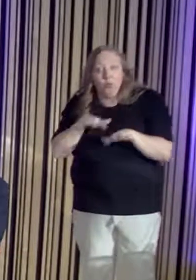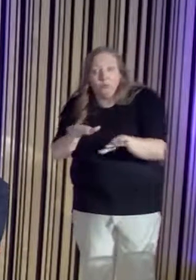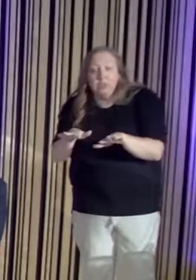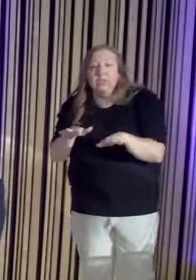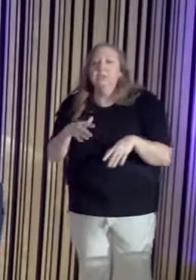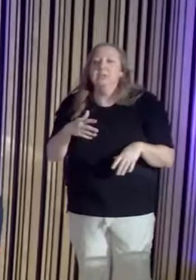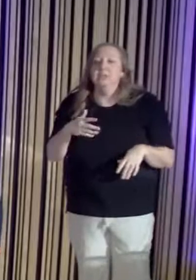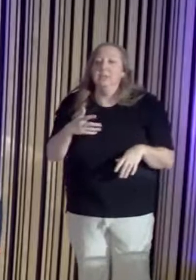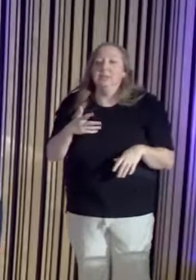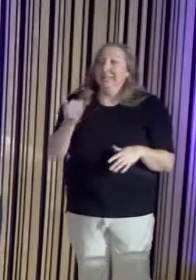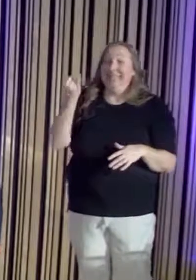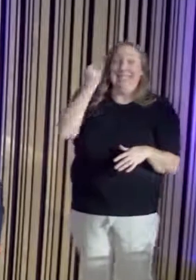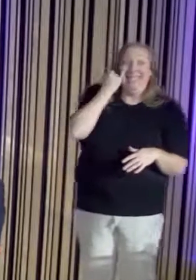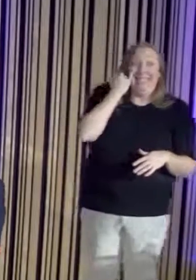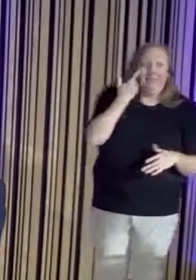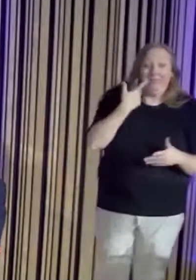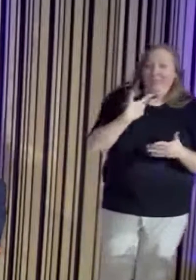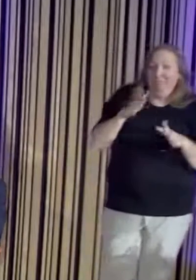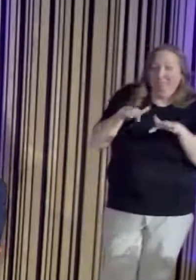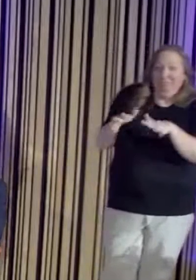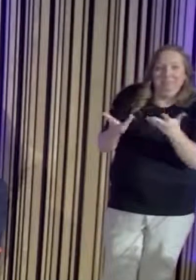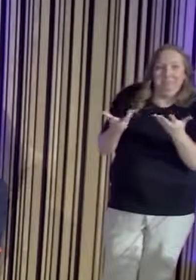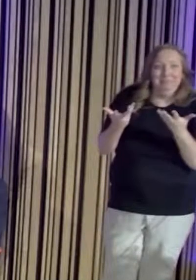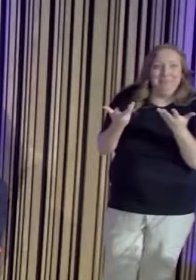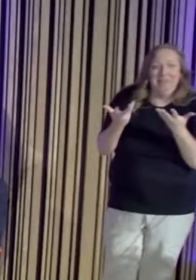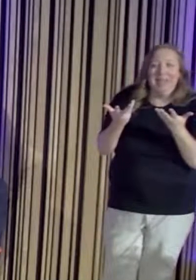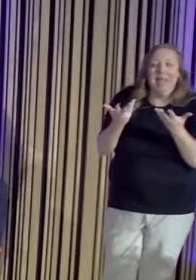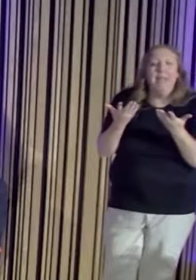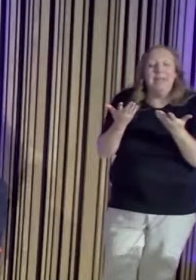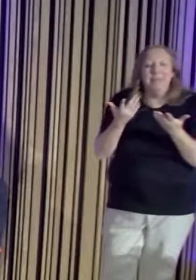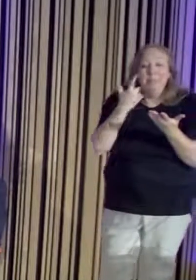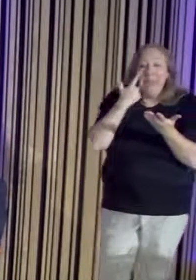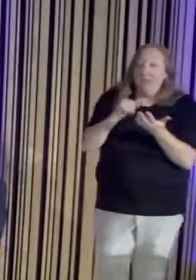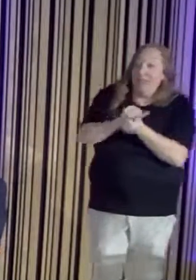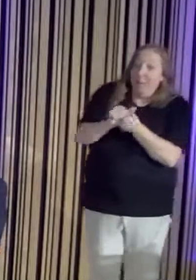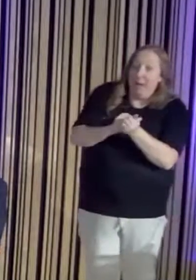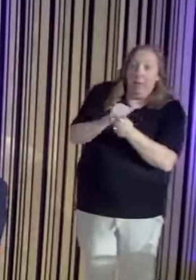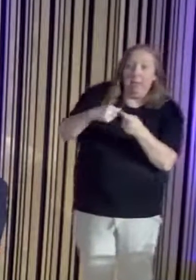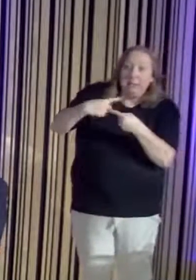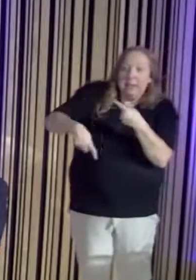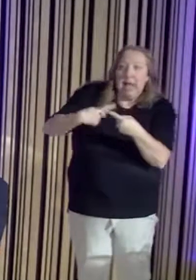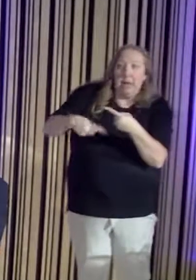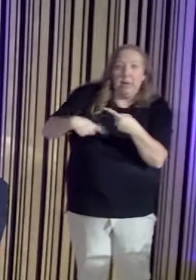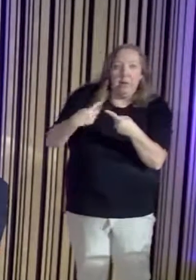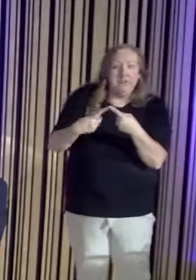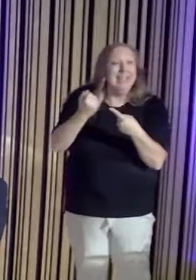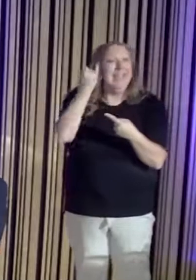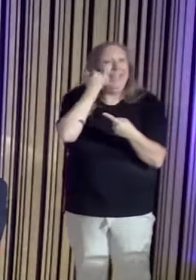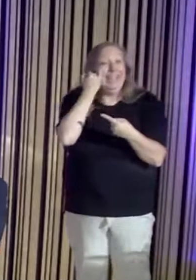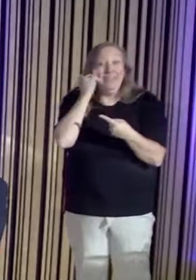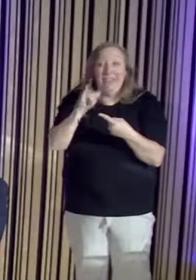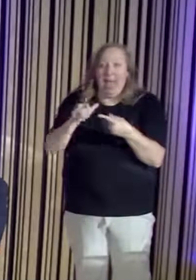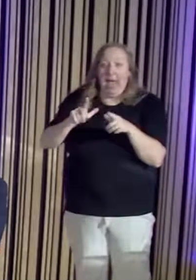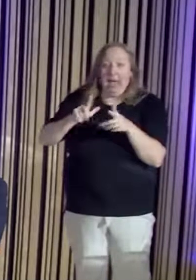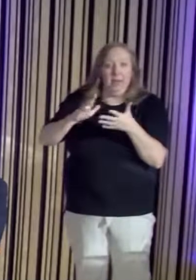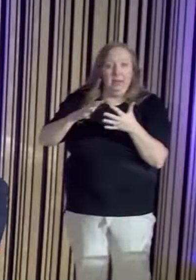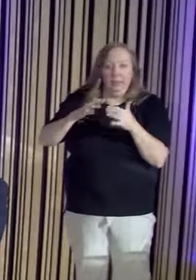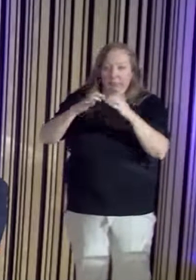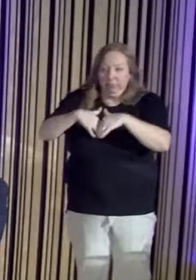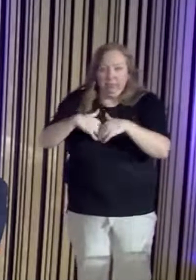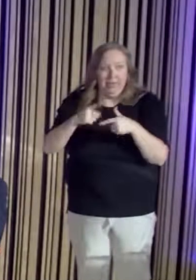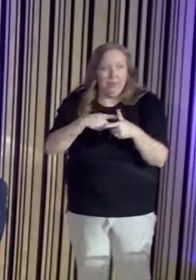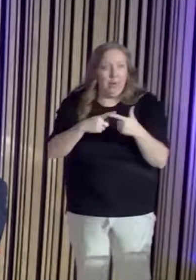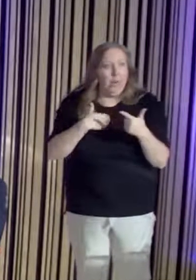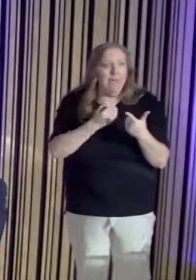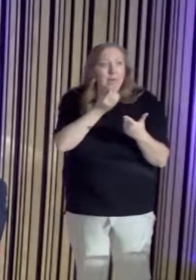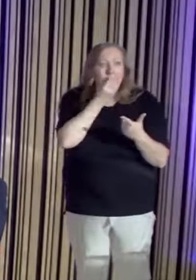it's very plain and simple because of the metabolic cycles. So what would you say? What do you say? I mean, what did you